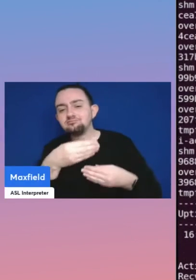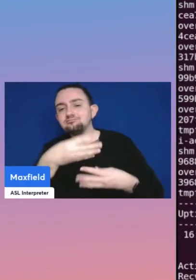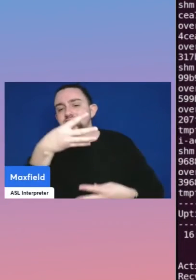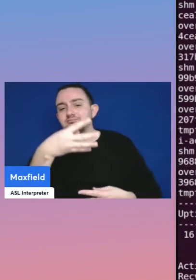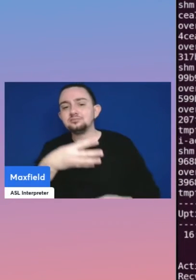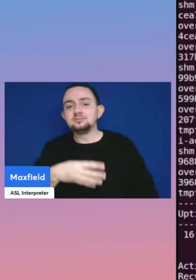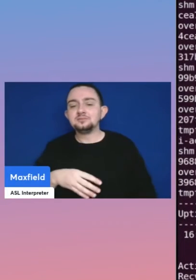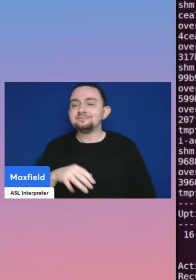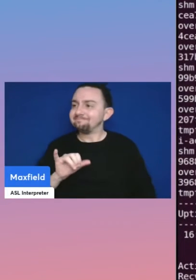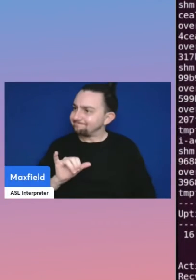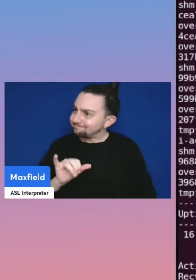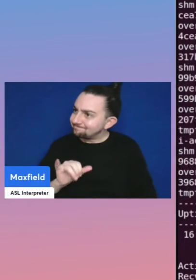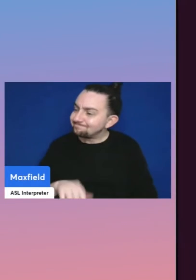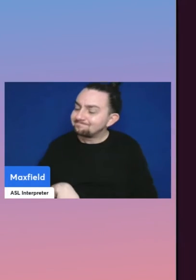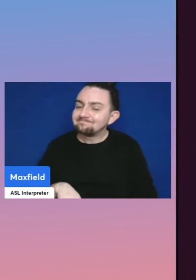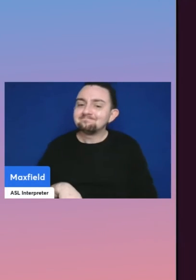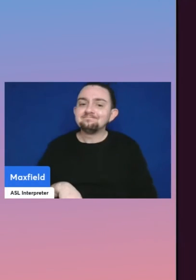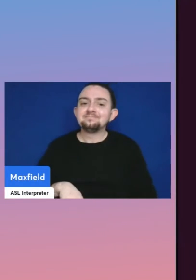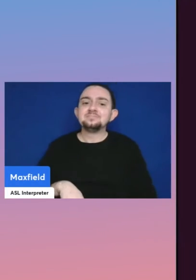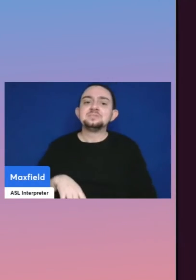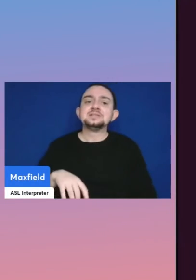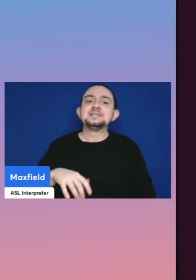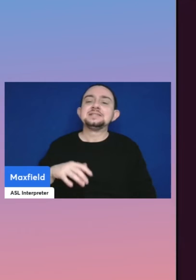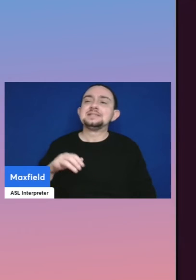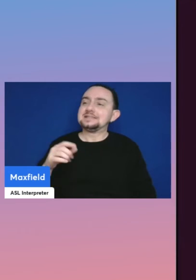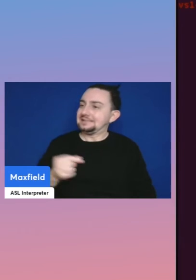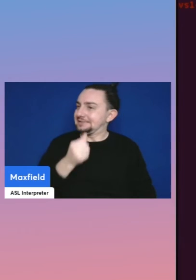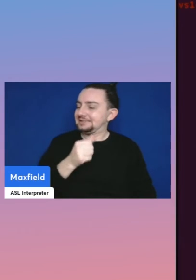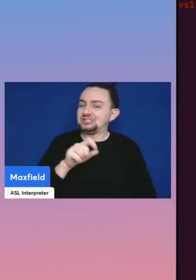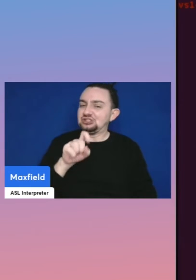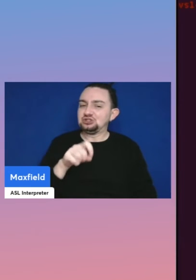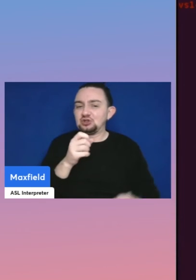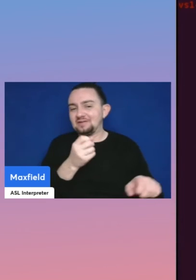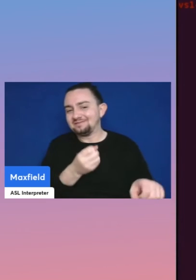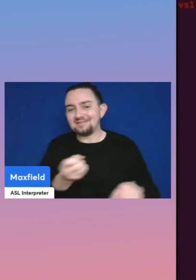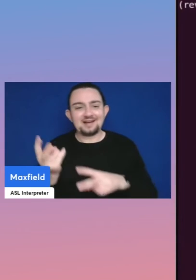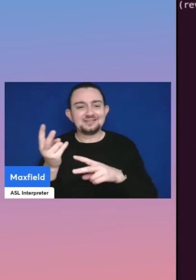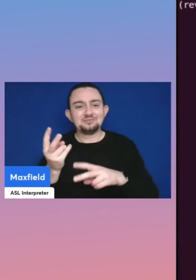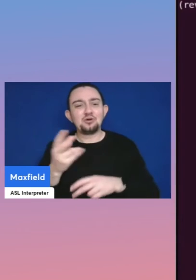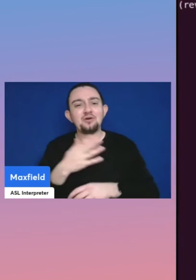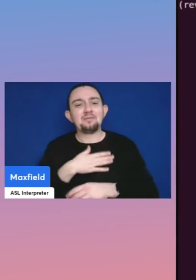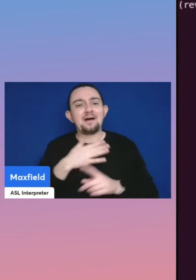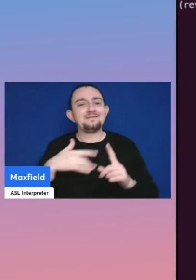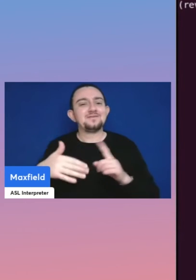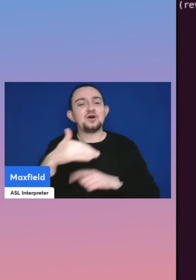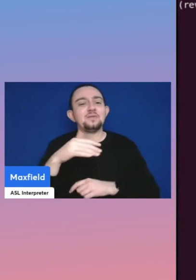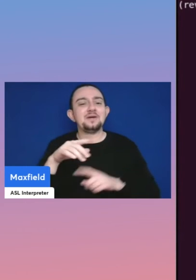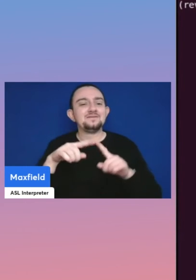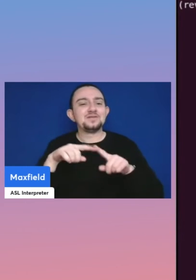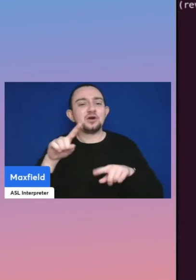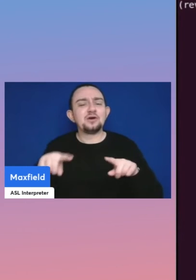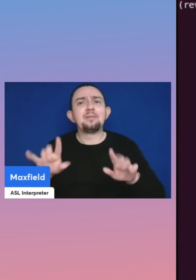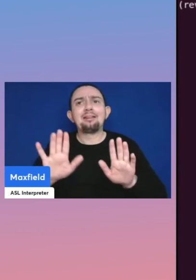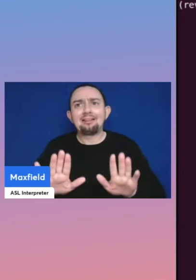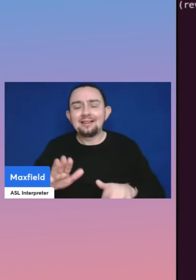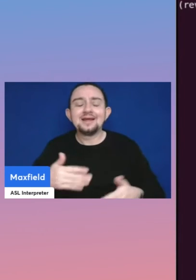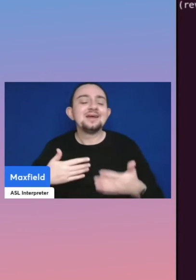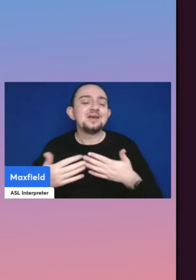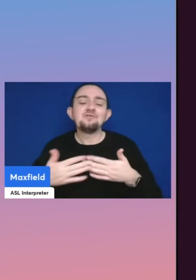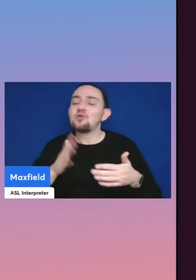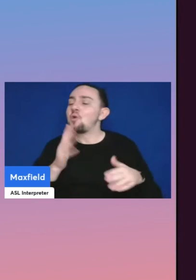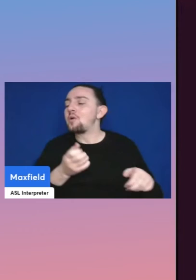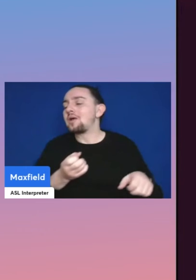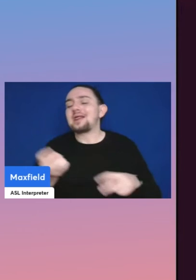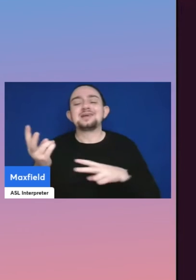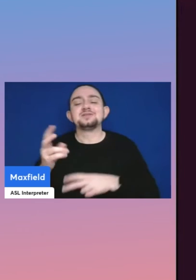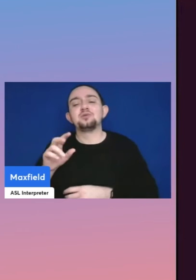Oh, I think I should have exported my environment variables. Guys, despite the fact that I'm going to export the token,